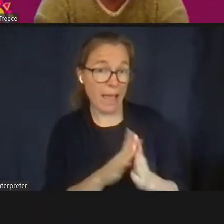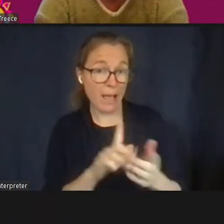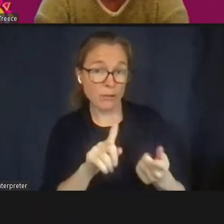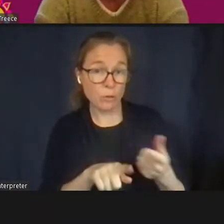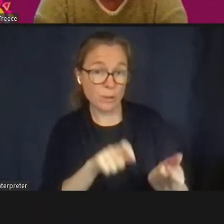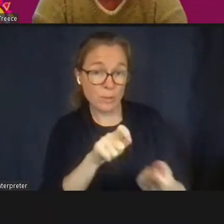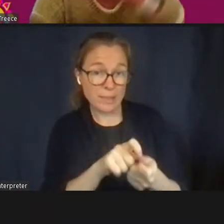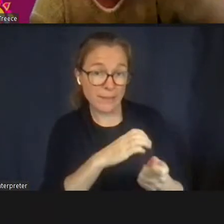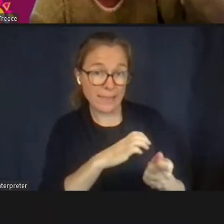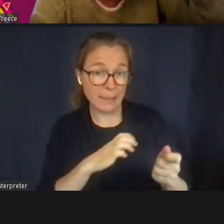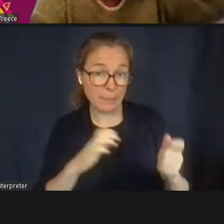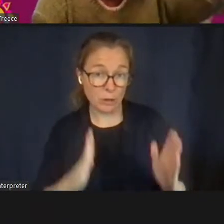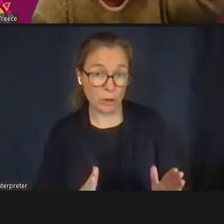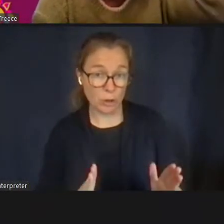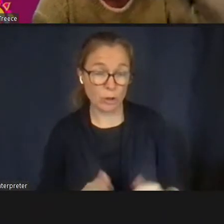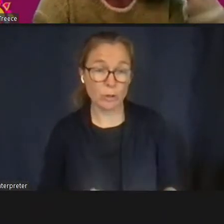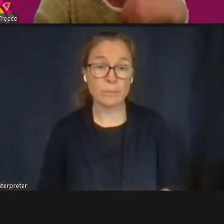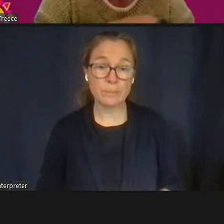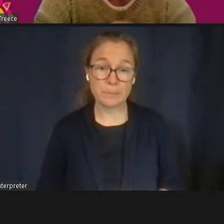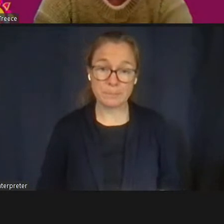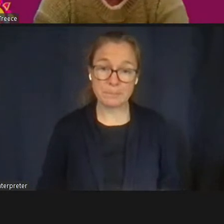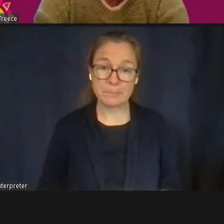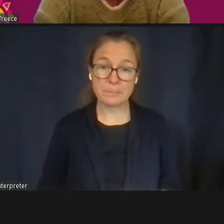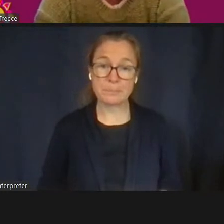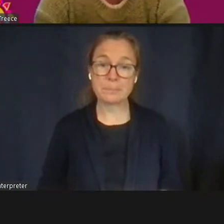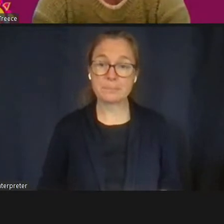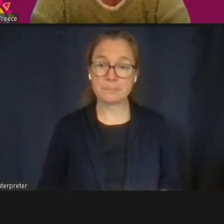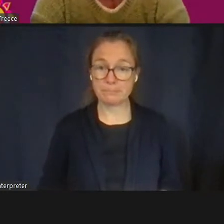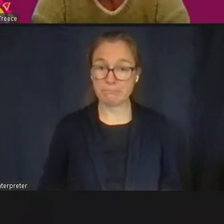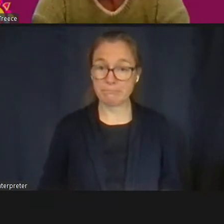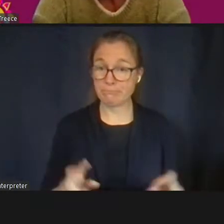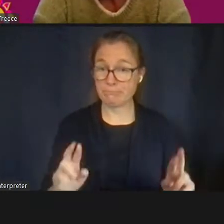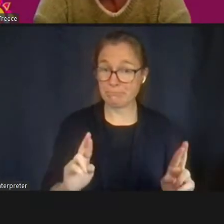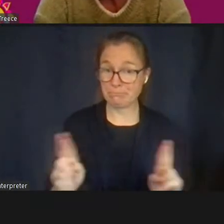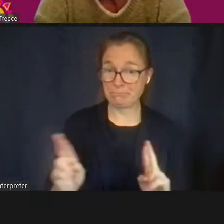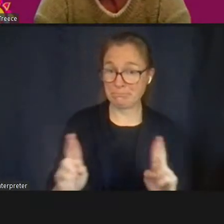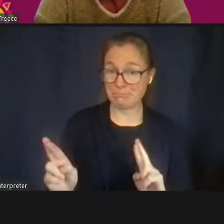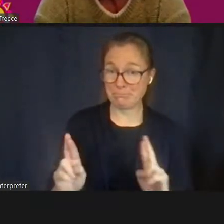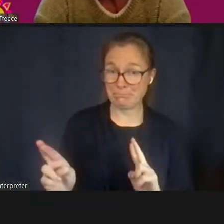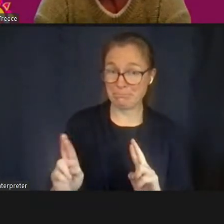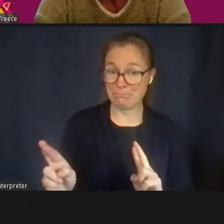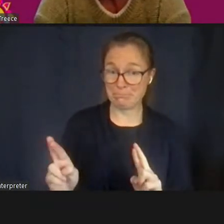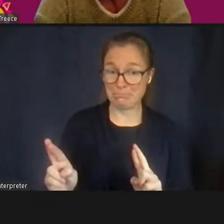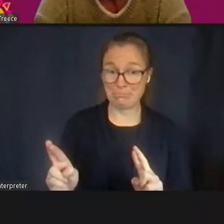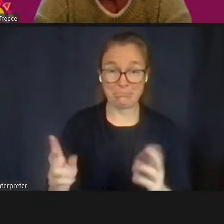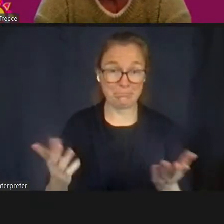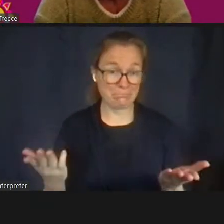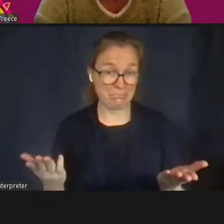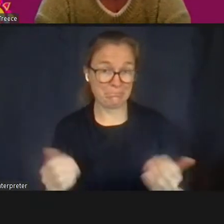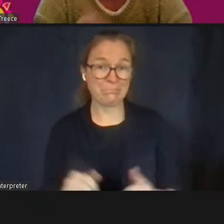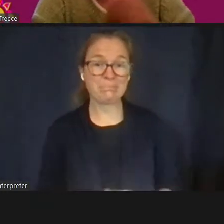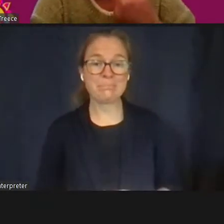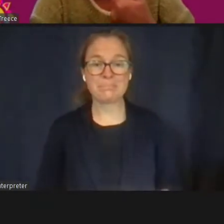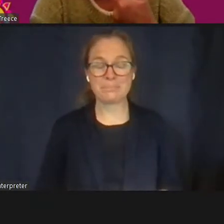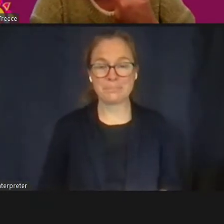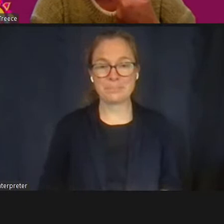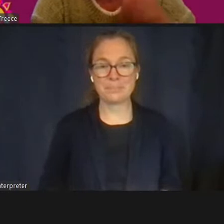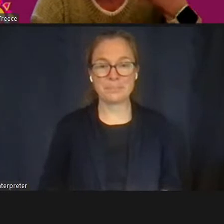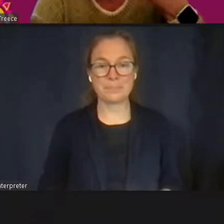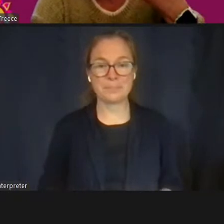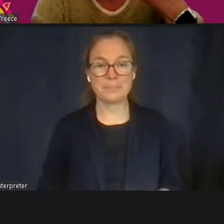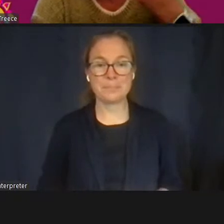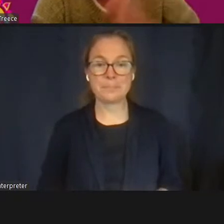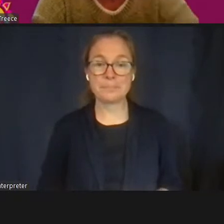specific commissioner. So if we are ready to go, board, I think we'll start in with some questions.